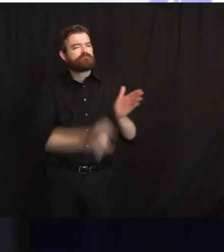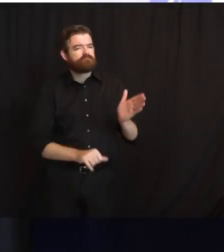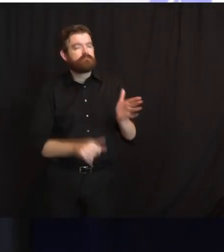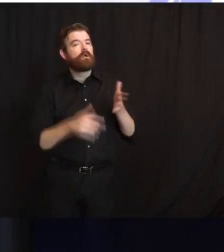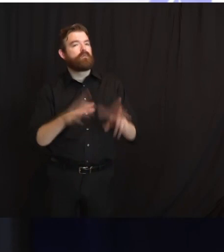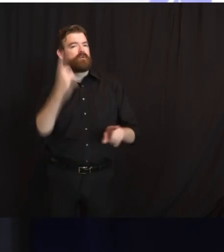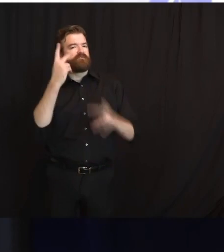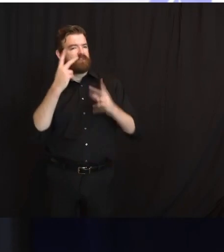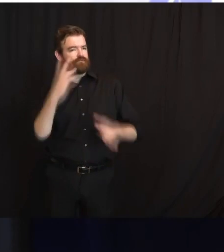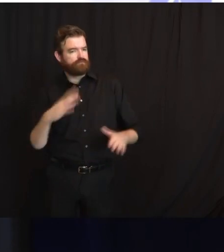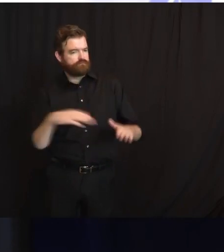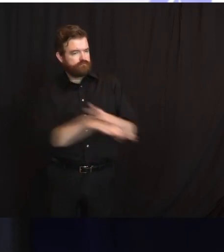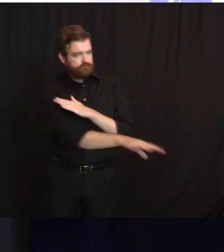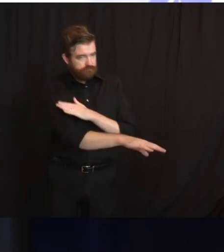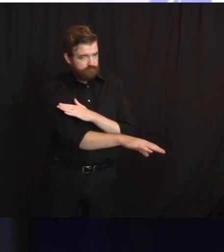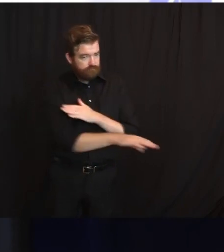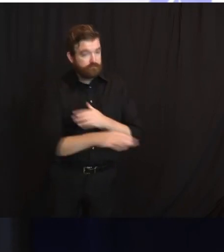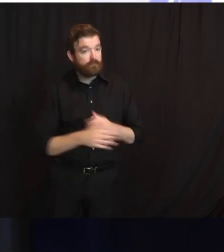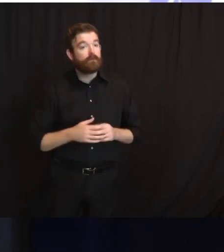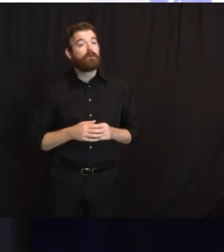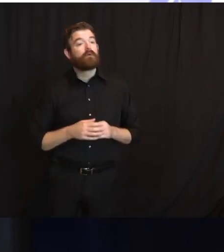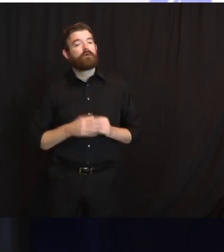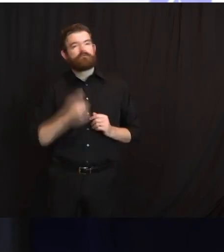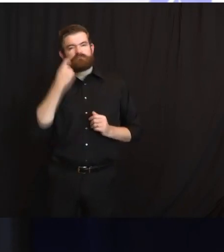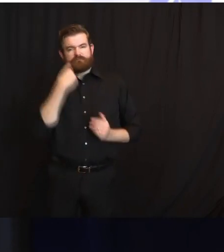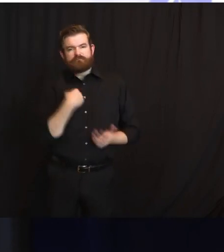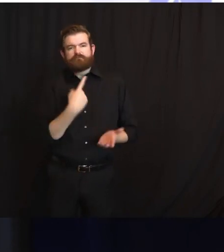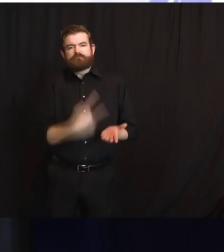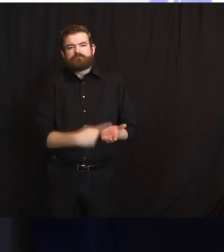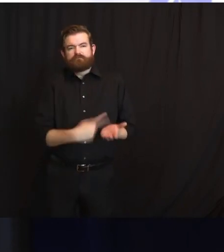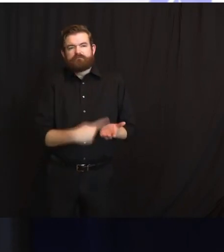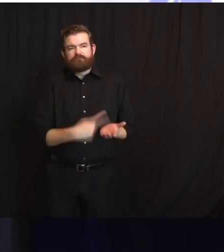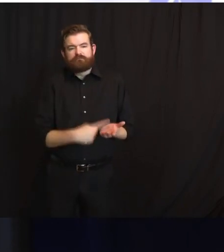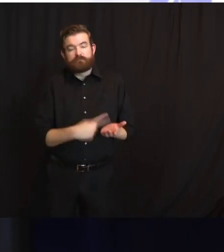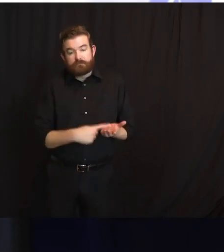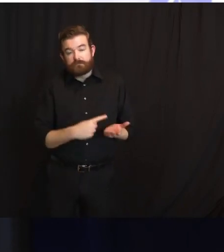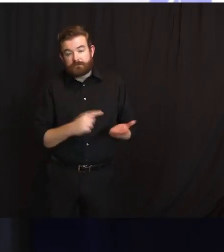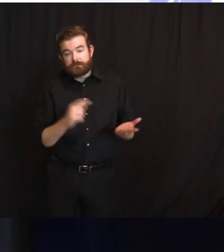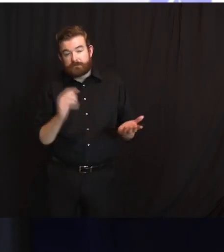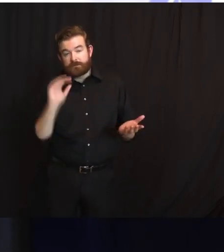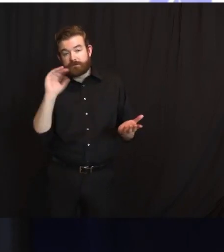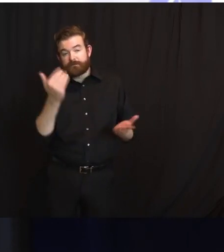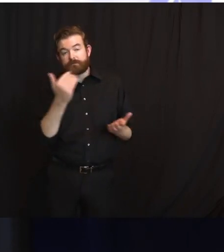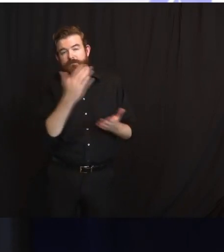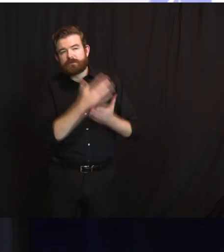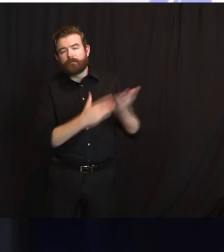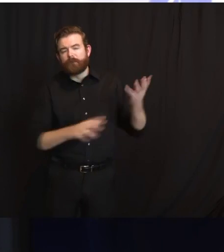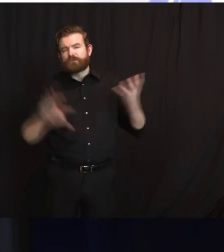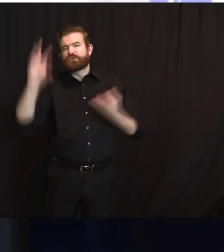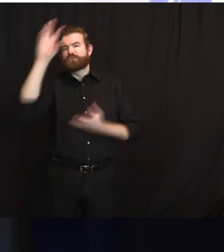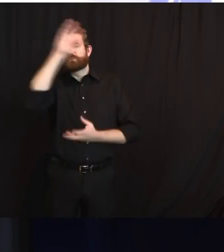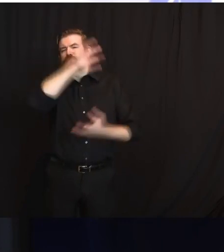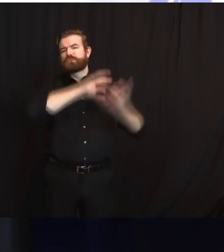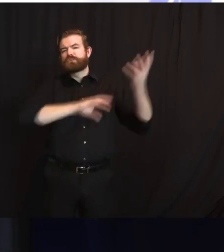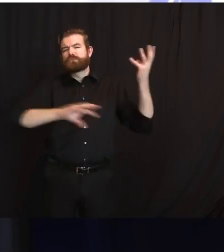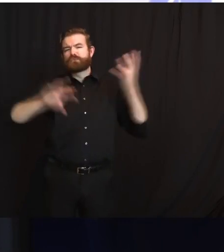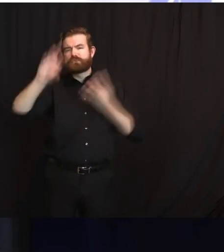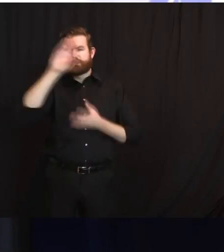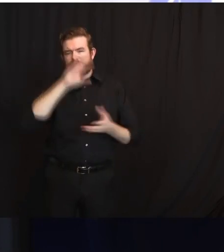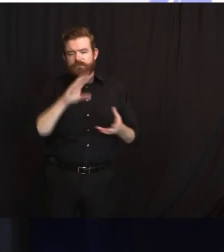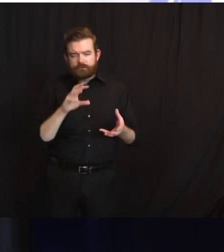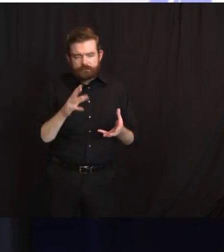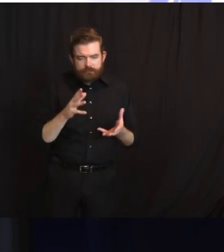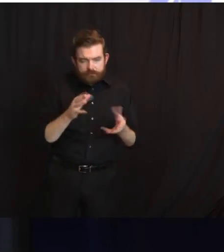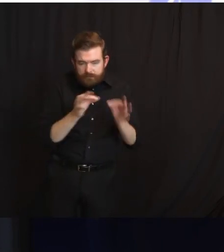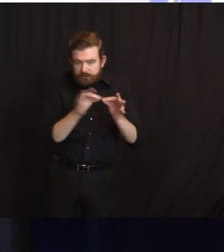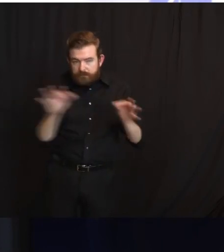did just recently discussed at the department that there seemed to be some confusion because it was embedded in another guidance, so we